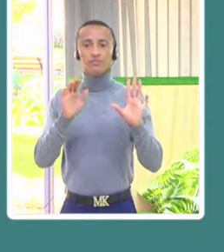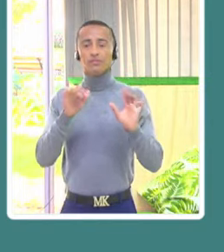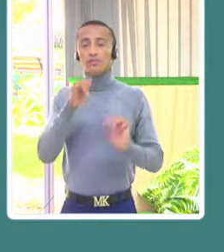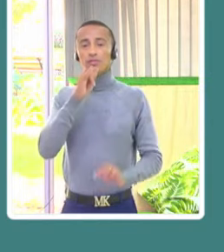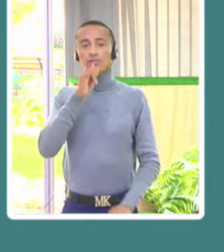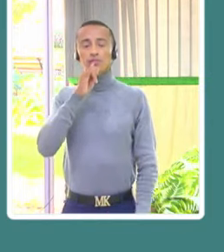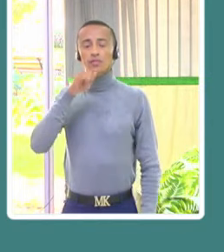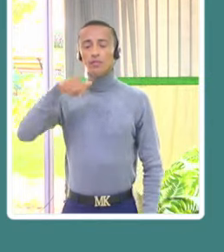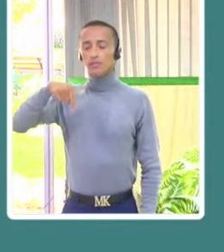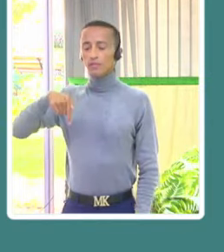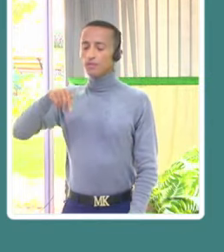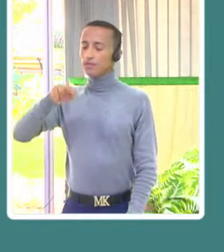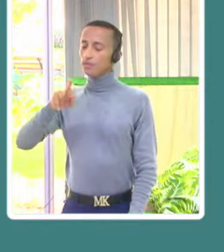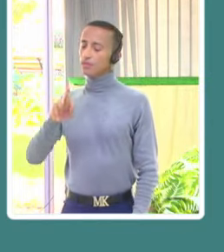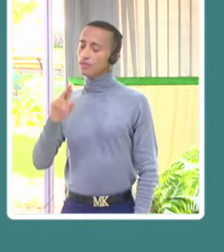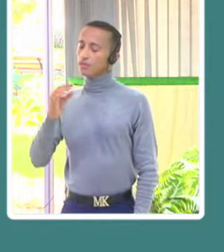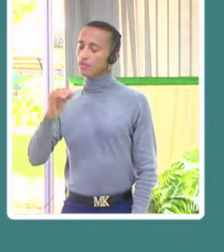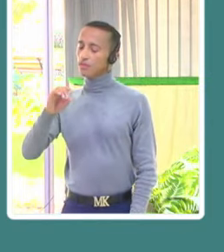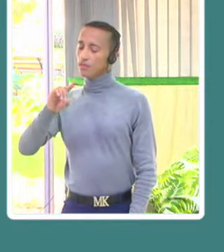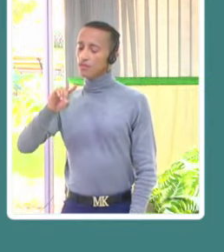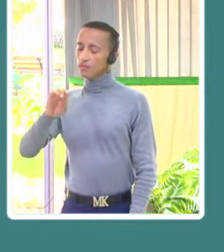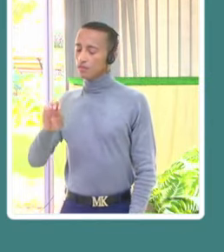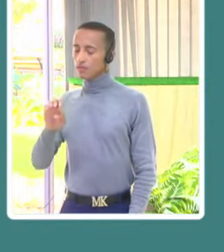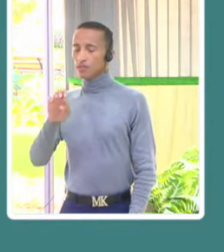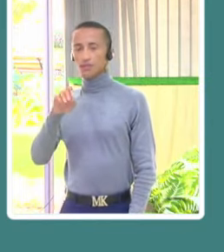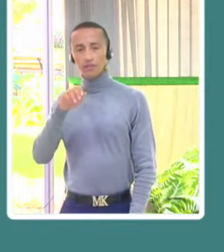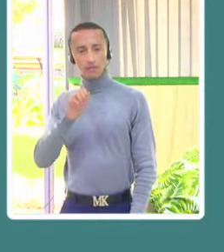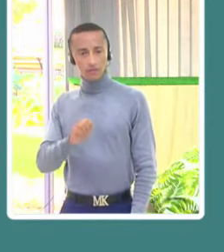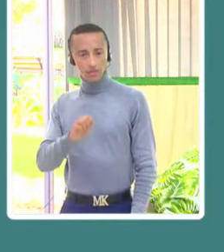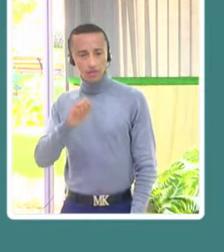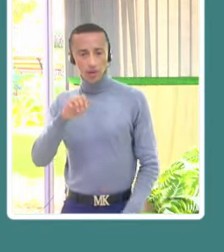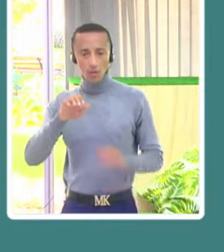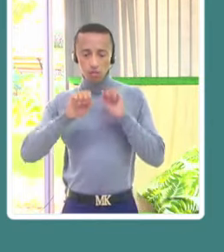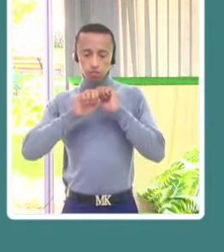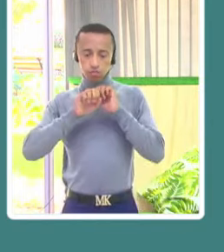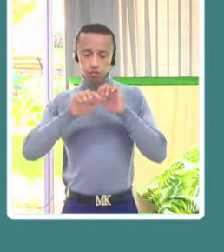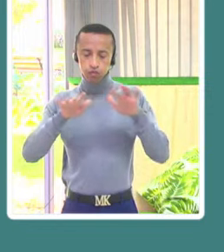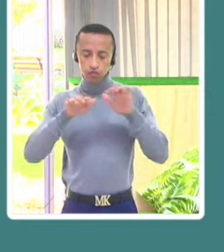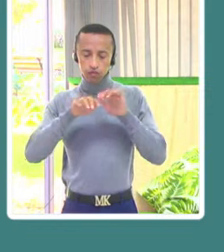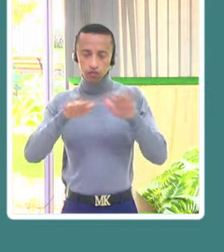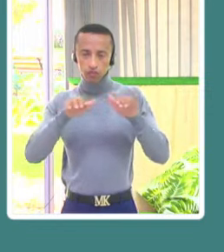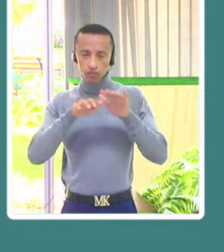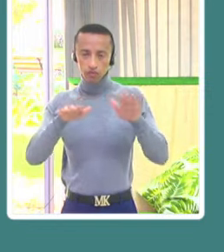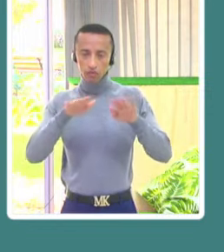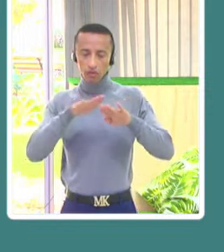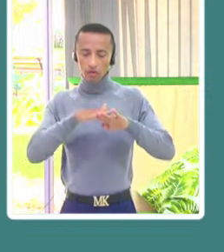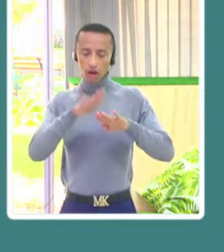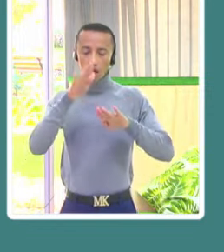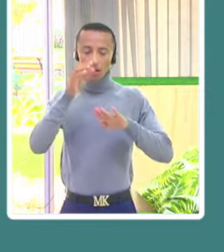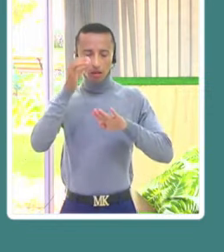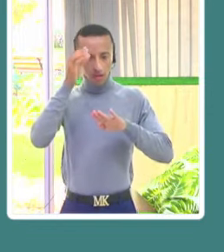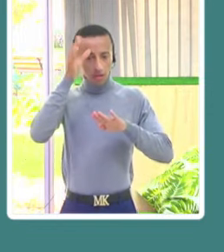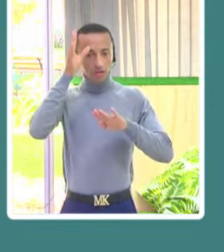the knowledge base from just what is written in the textbook to what is available